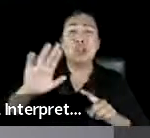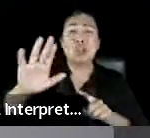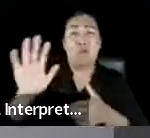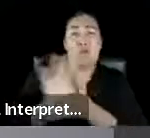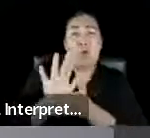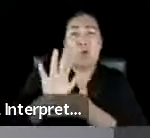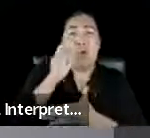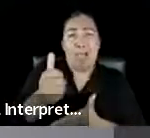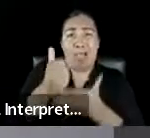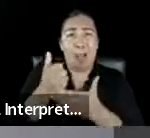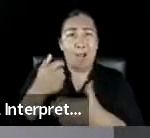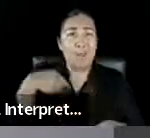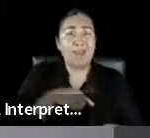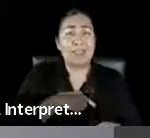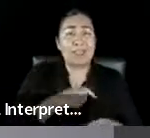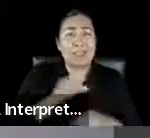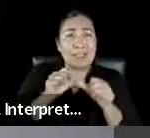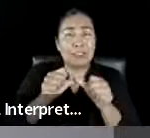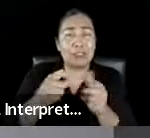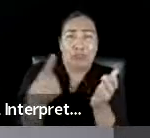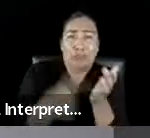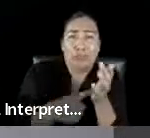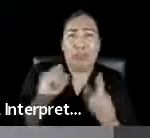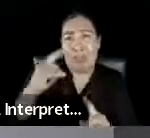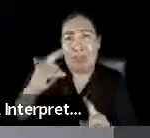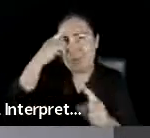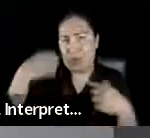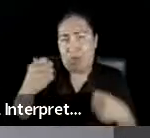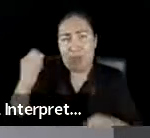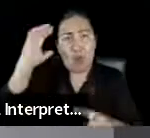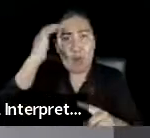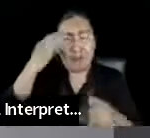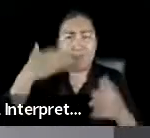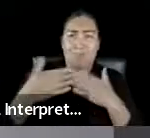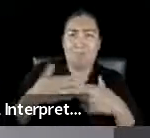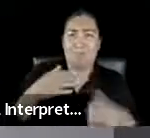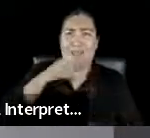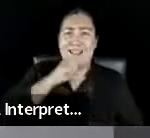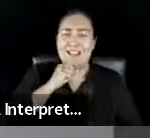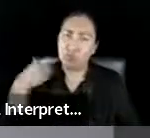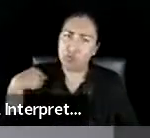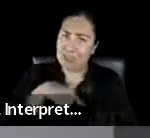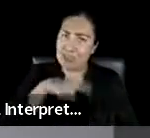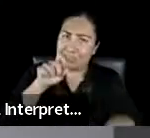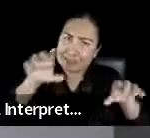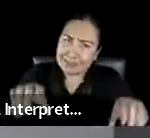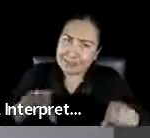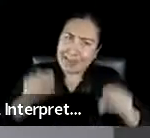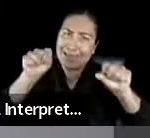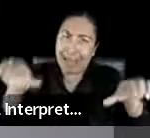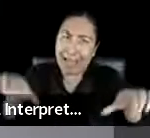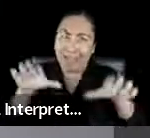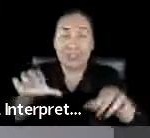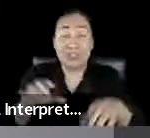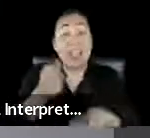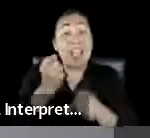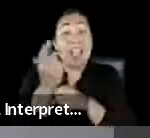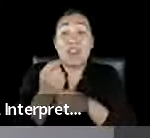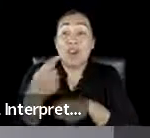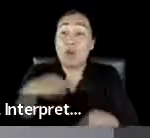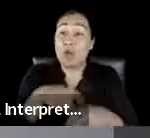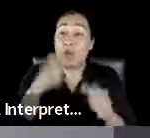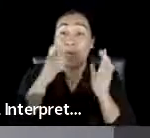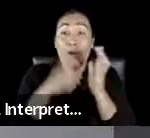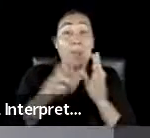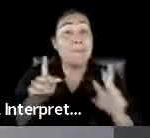ages, because no matter what our age, it's time for us to take action for mental health. Now, every year, Directing Change recognizes people